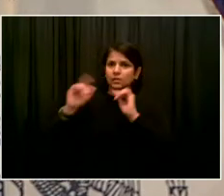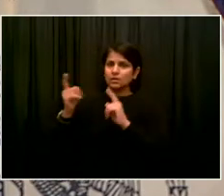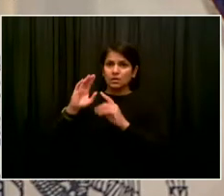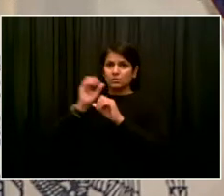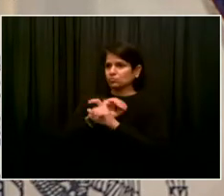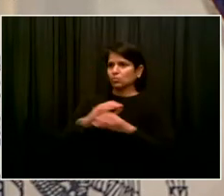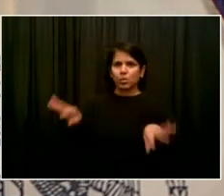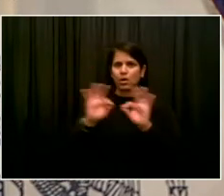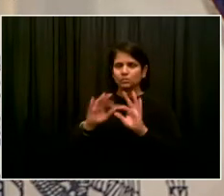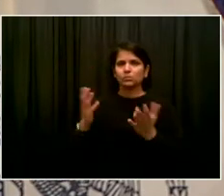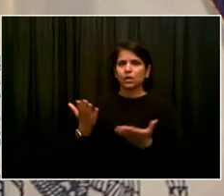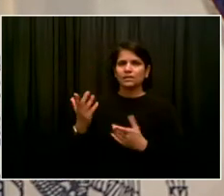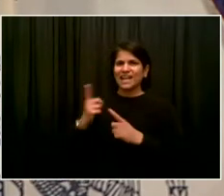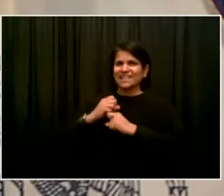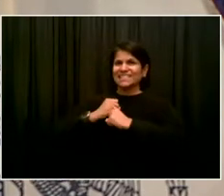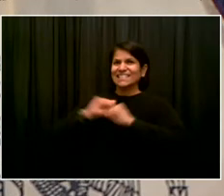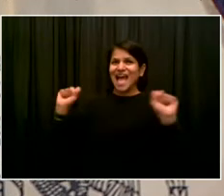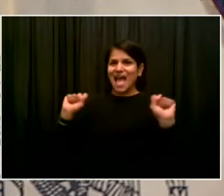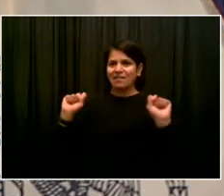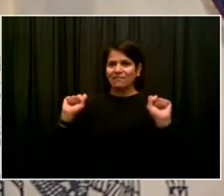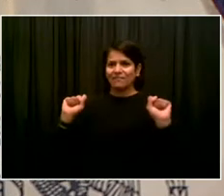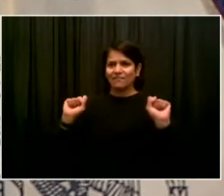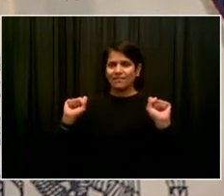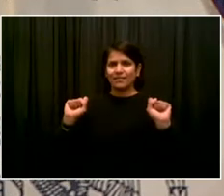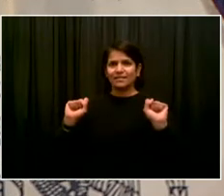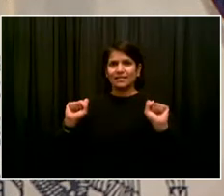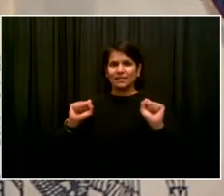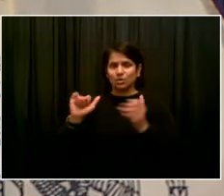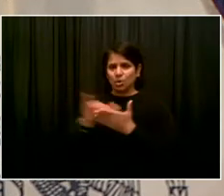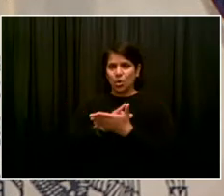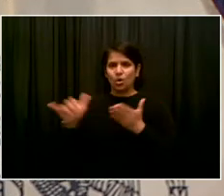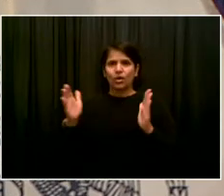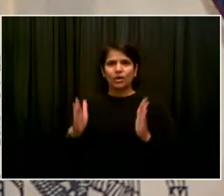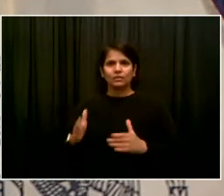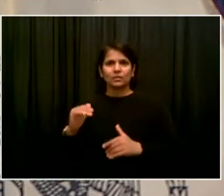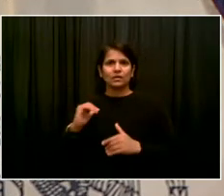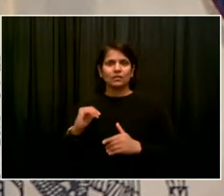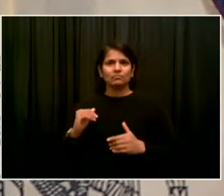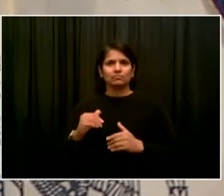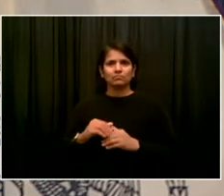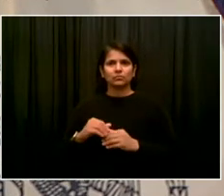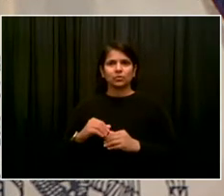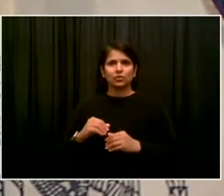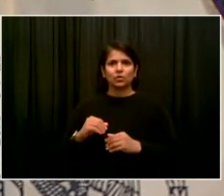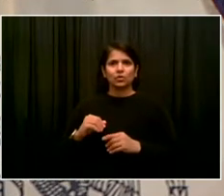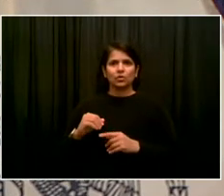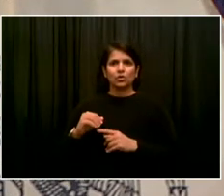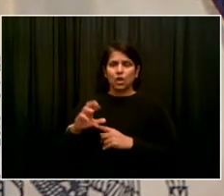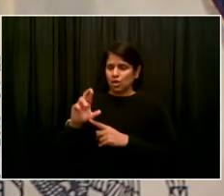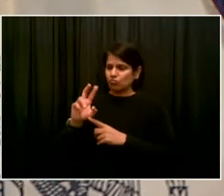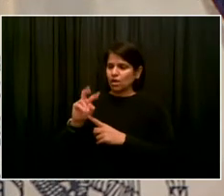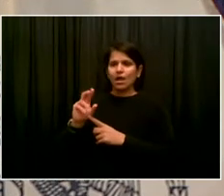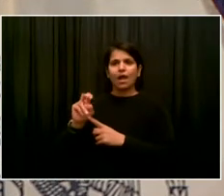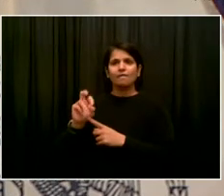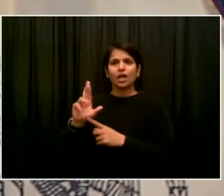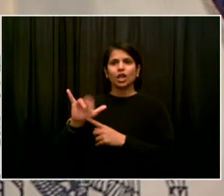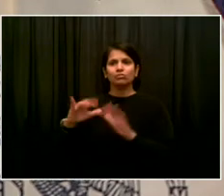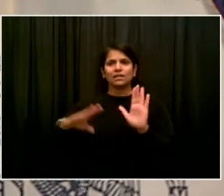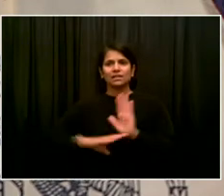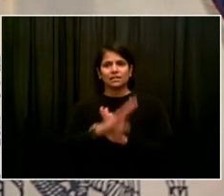and this was the right thing to do for that. Next, we have Gwen from WNYC.